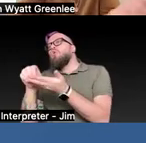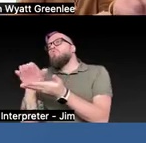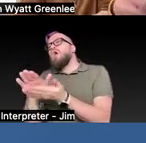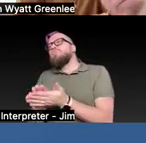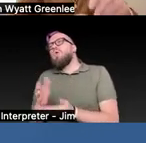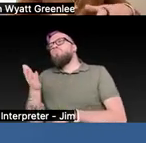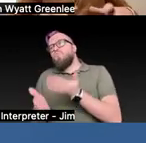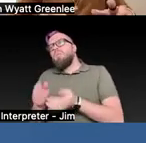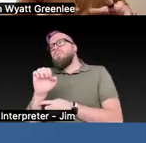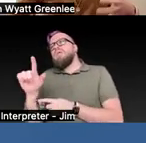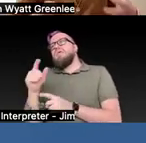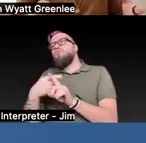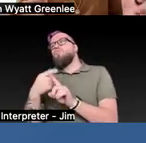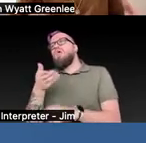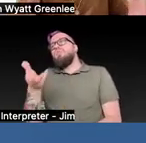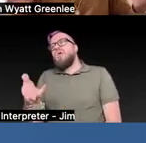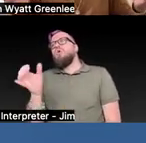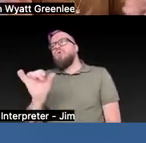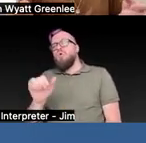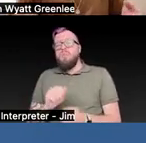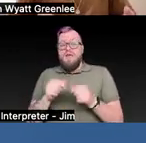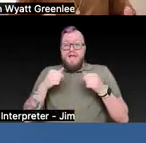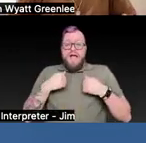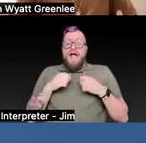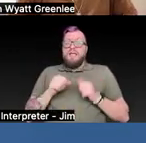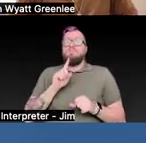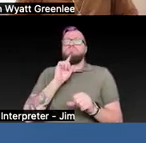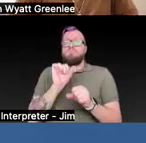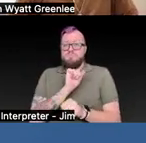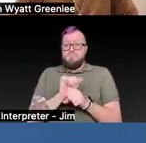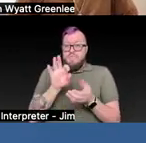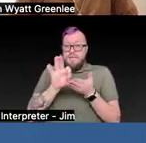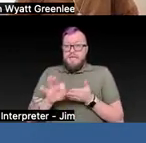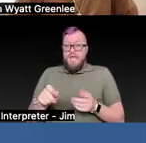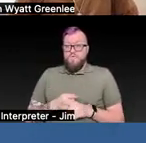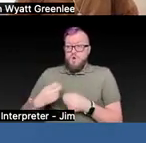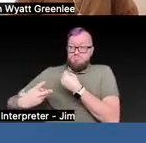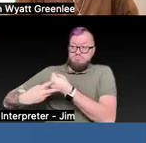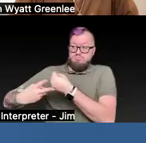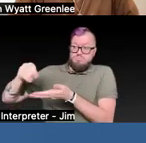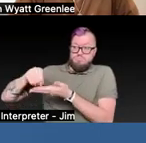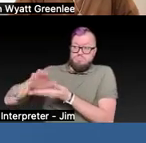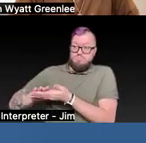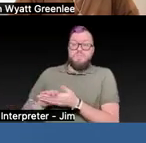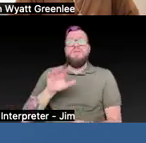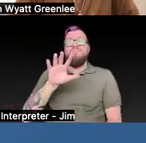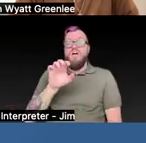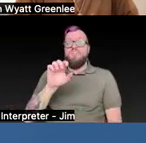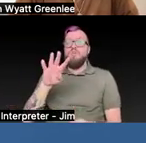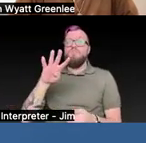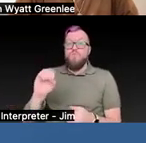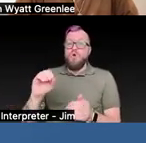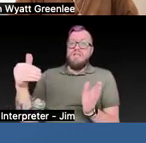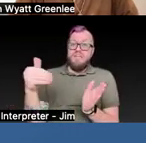But these are the ones that I can count from the archival records that I have. So 540,000 every year, which